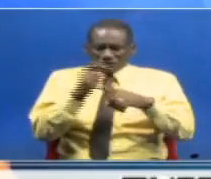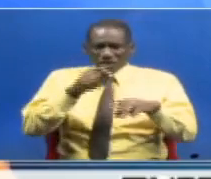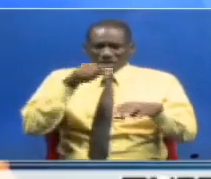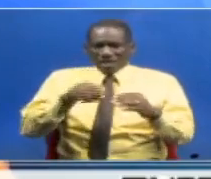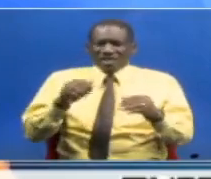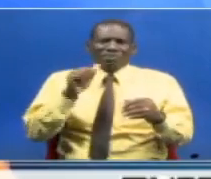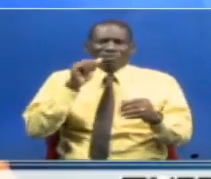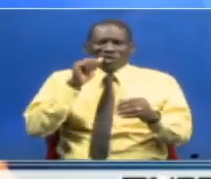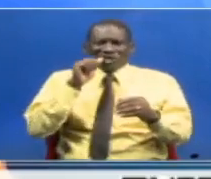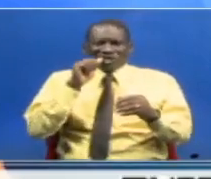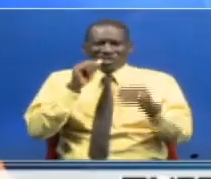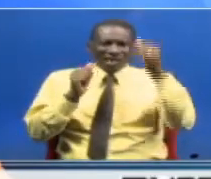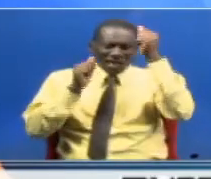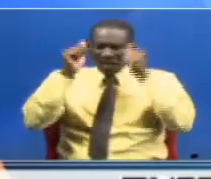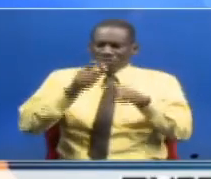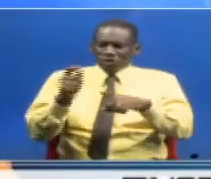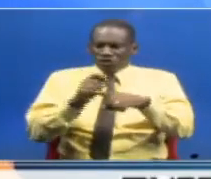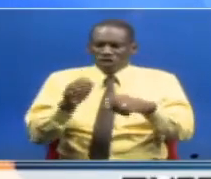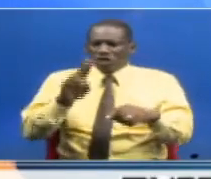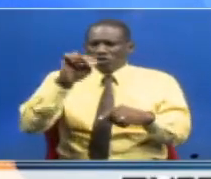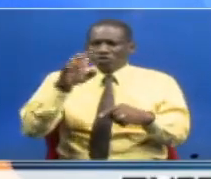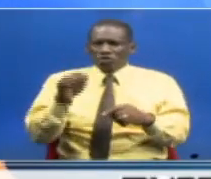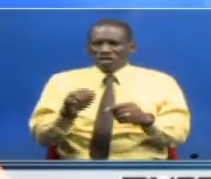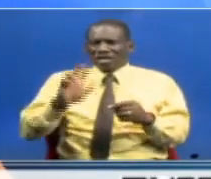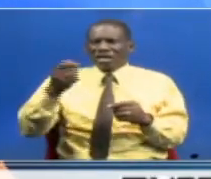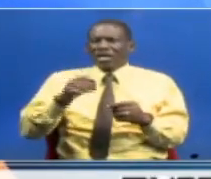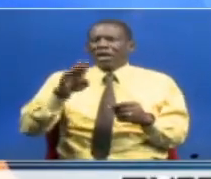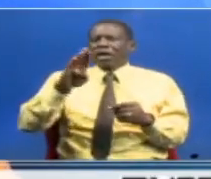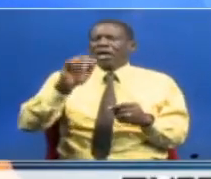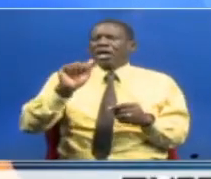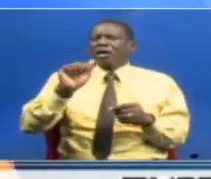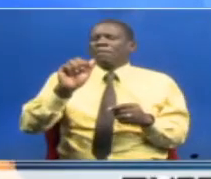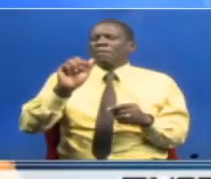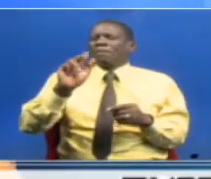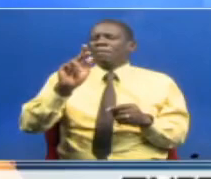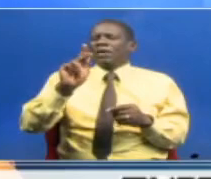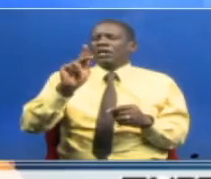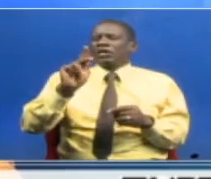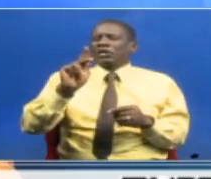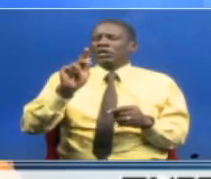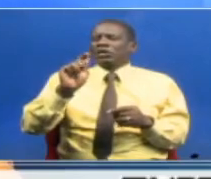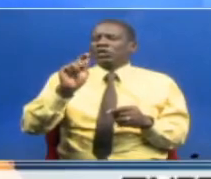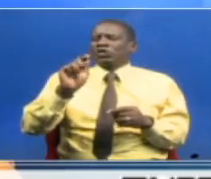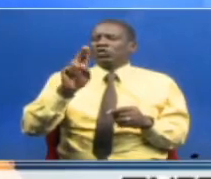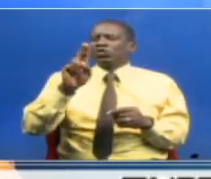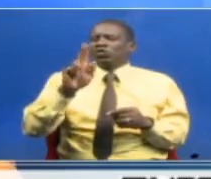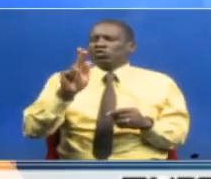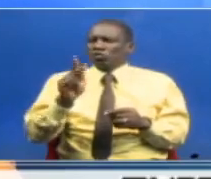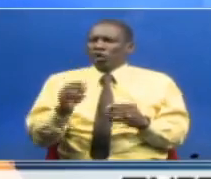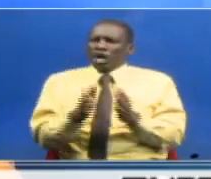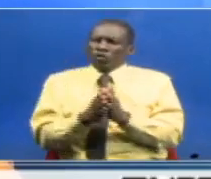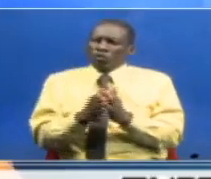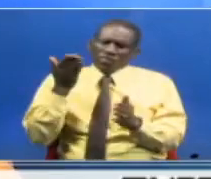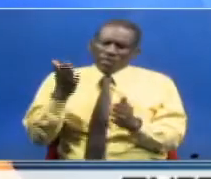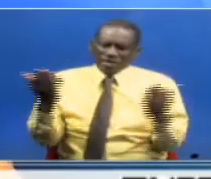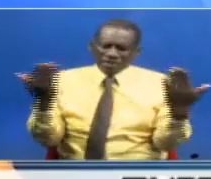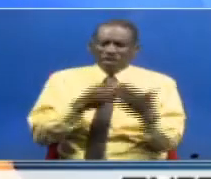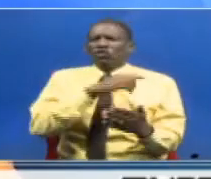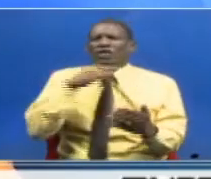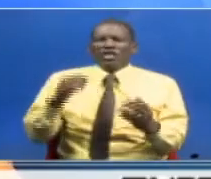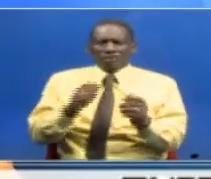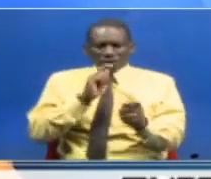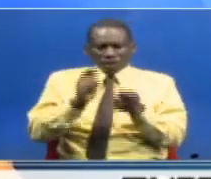British Army Training Unit Kenya, that's Batuk, and who were present on the night of the murder have been interviewed. At last,